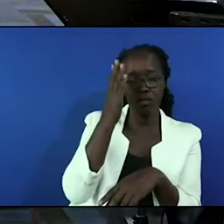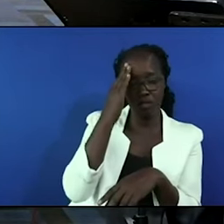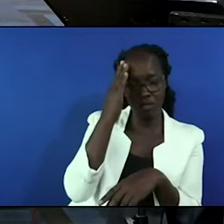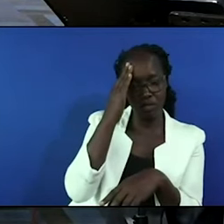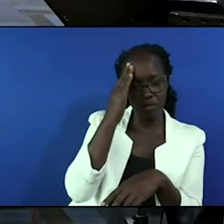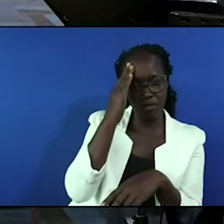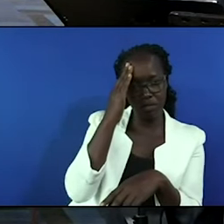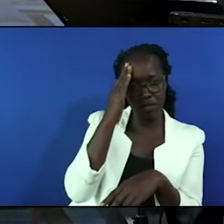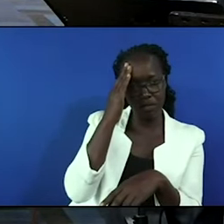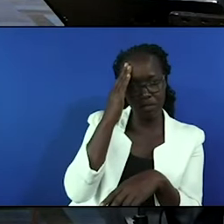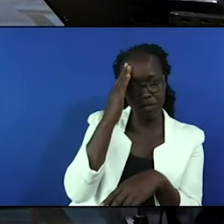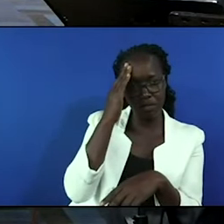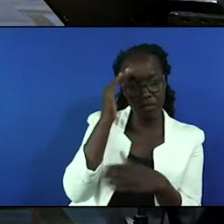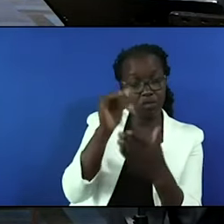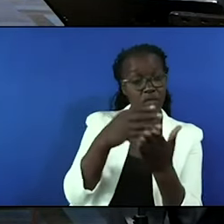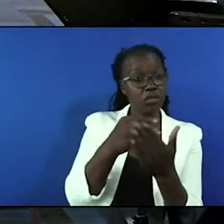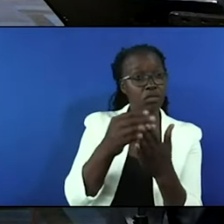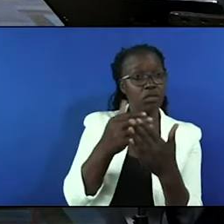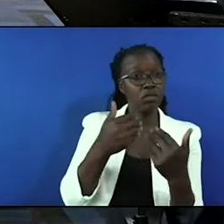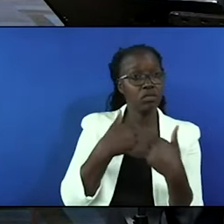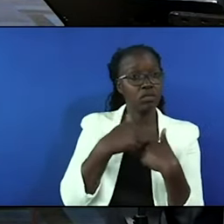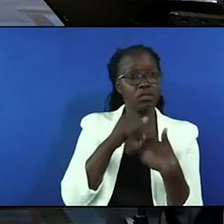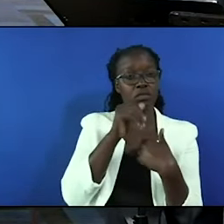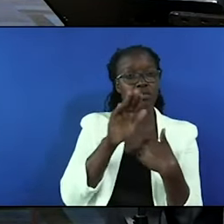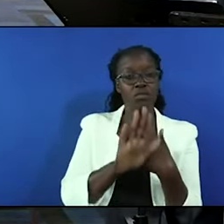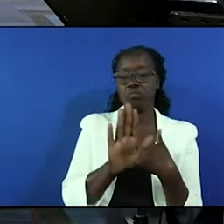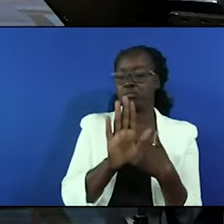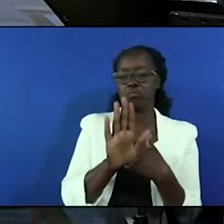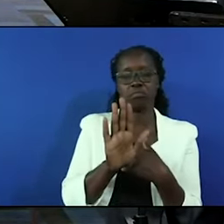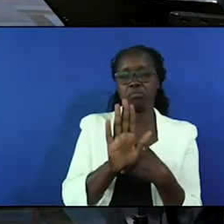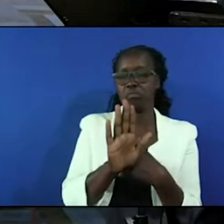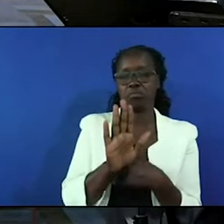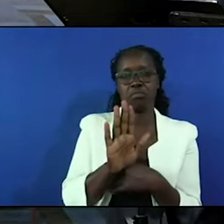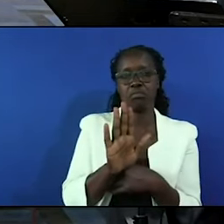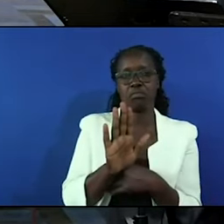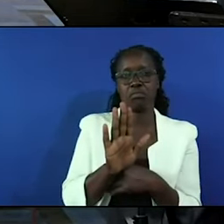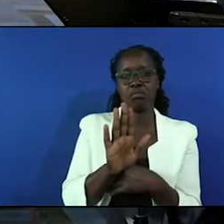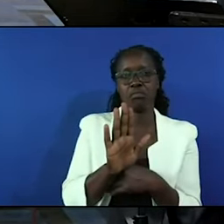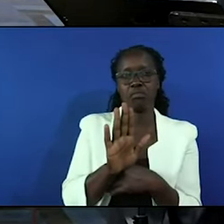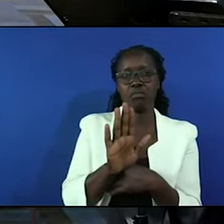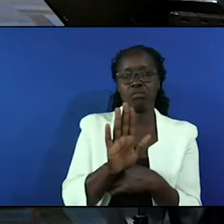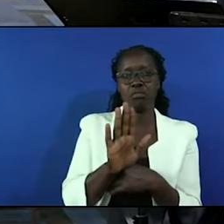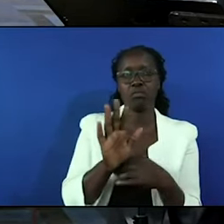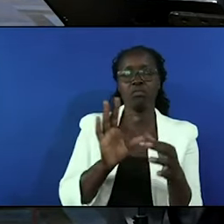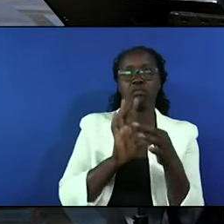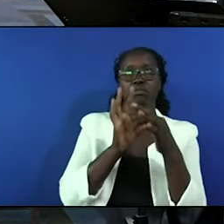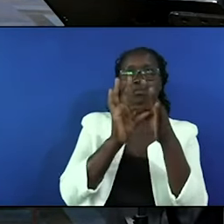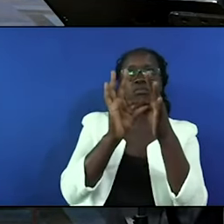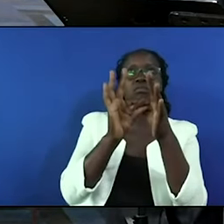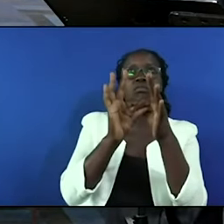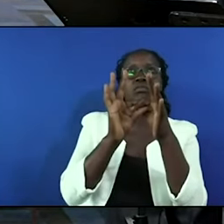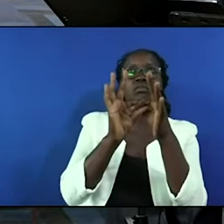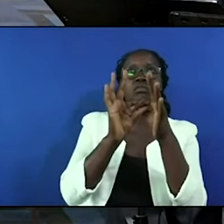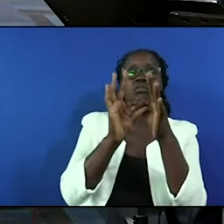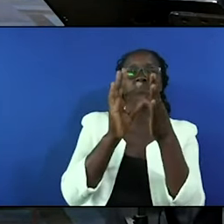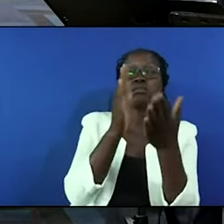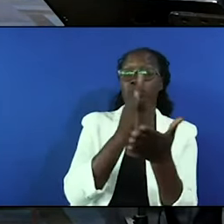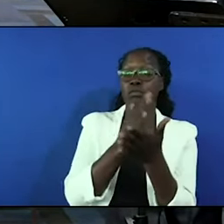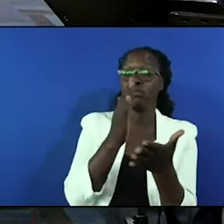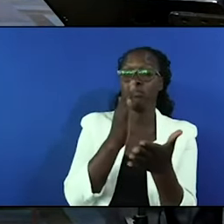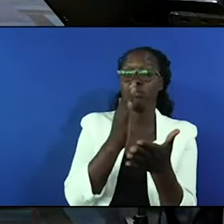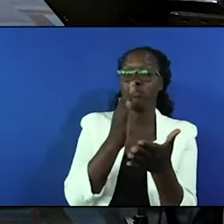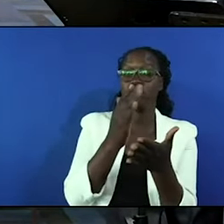discover that the money they have is not theirs after all. It belongs to the Lord. In